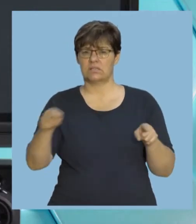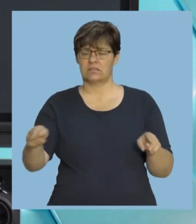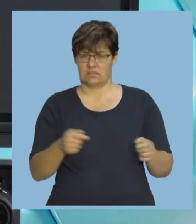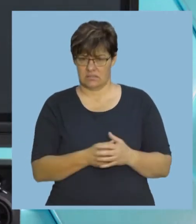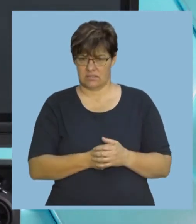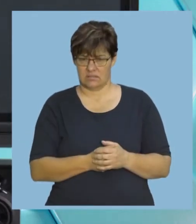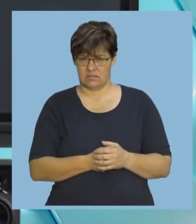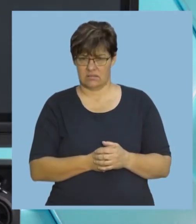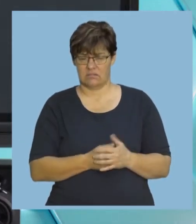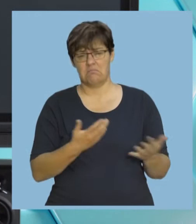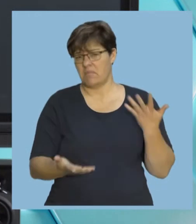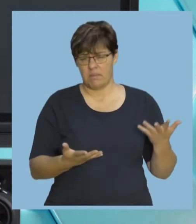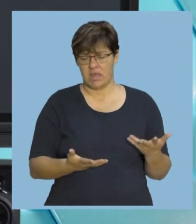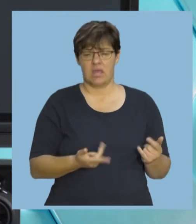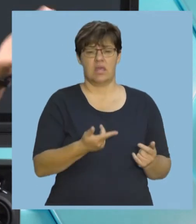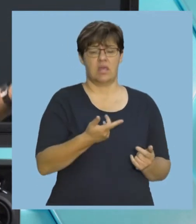I might want to compare